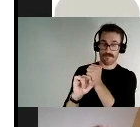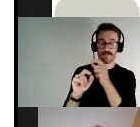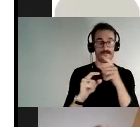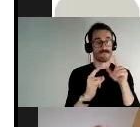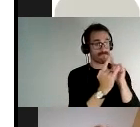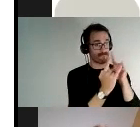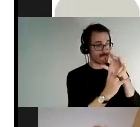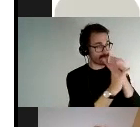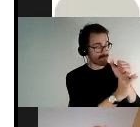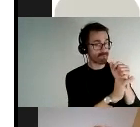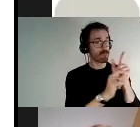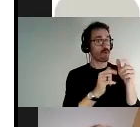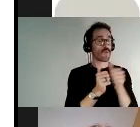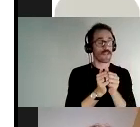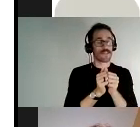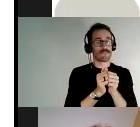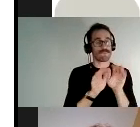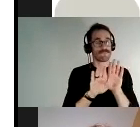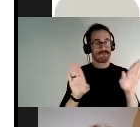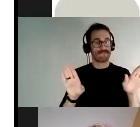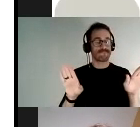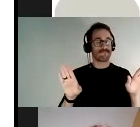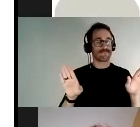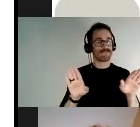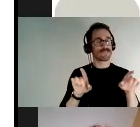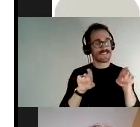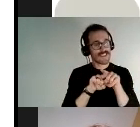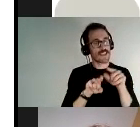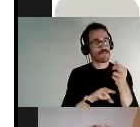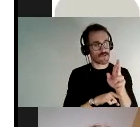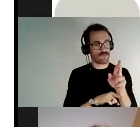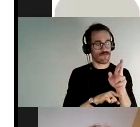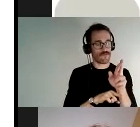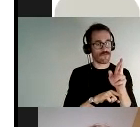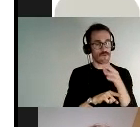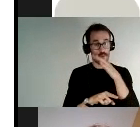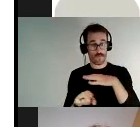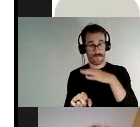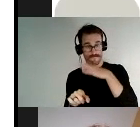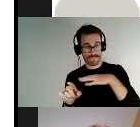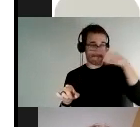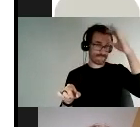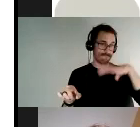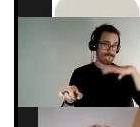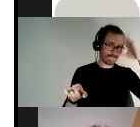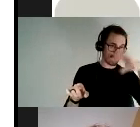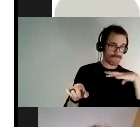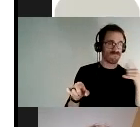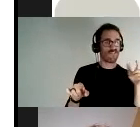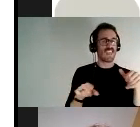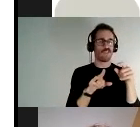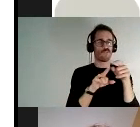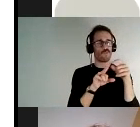with members of the same gender as themselves. And when I use terms like men or